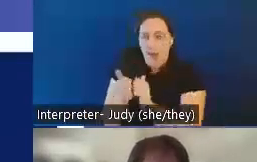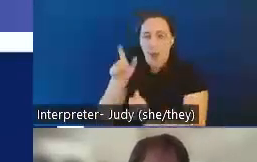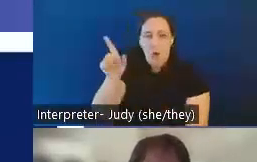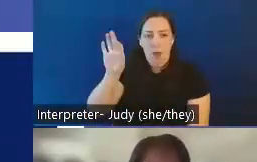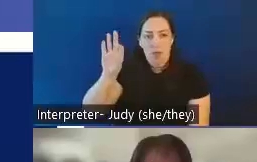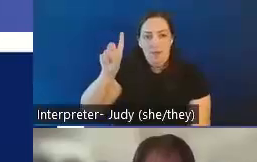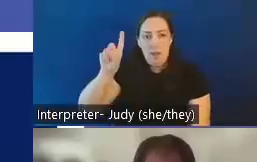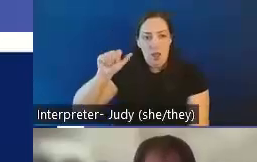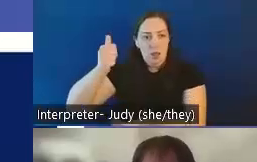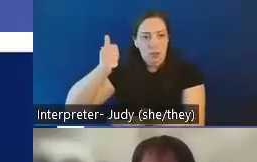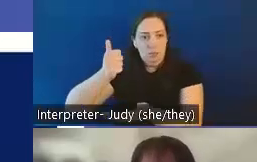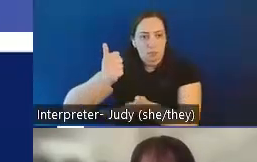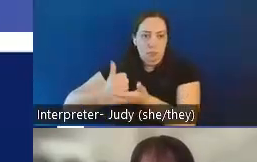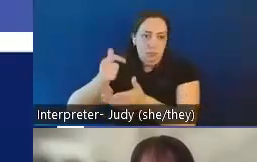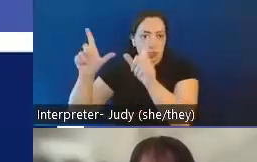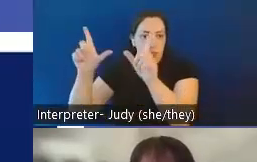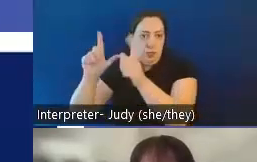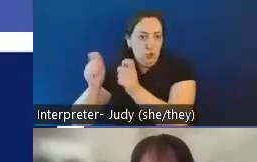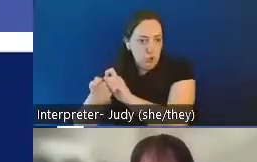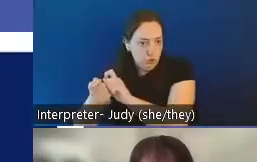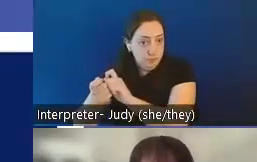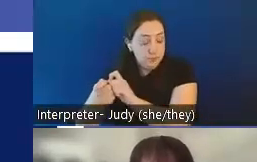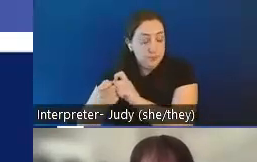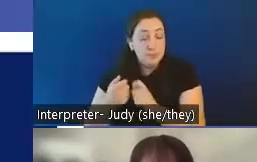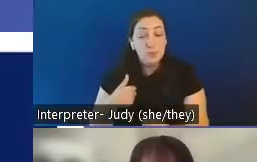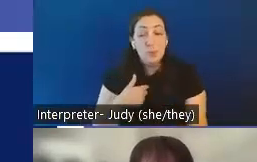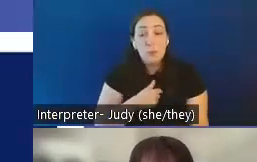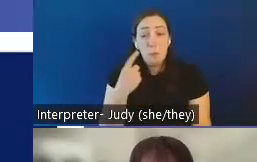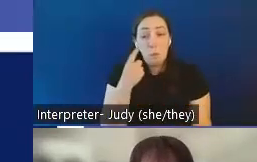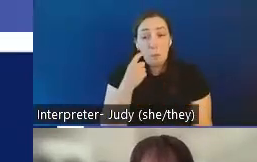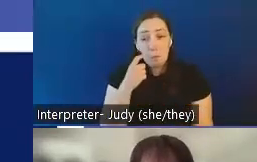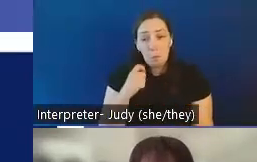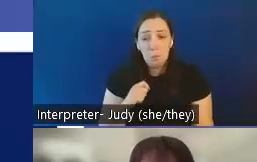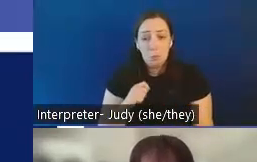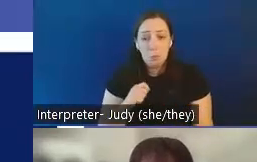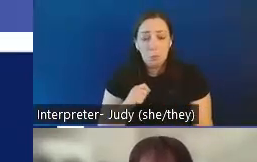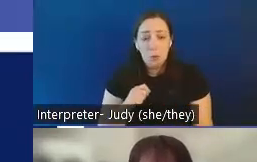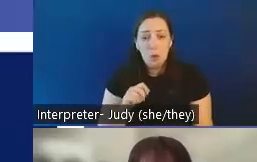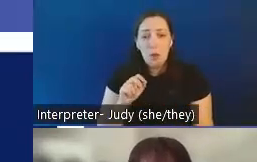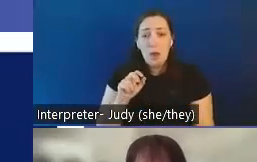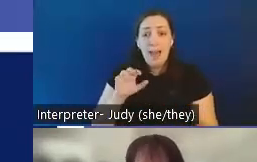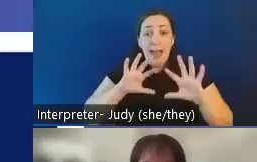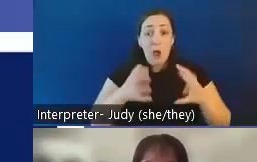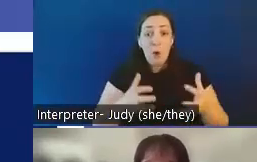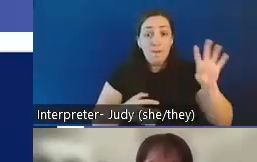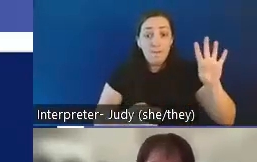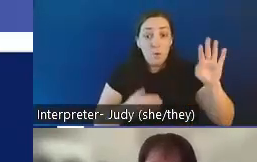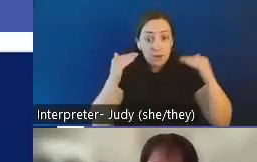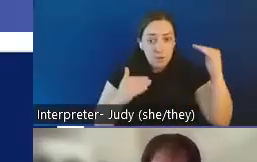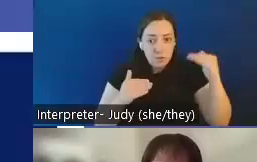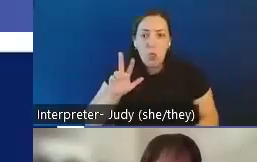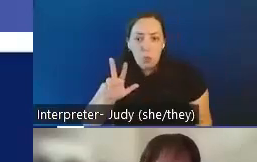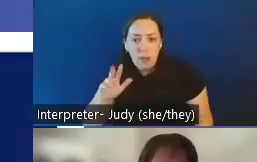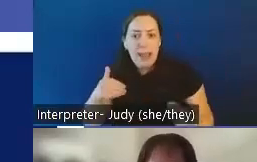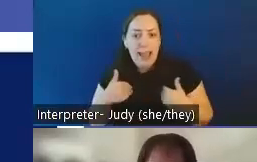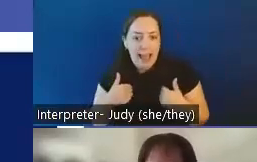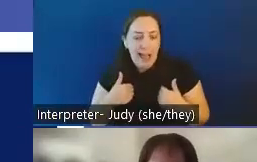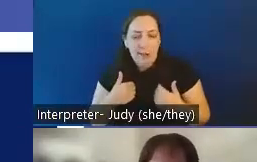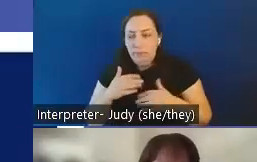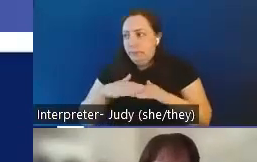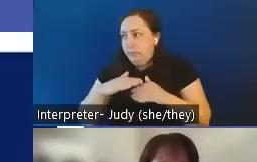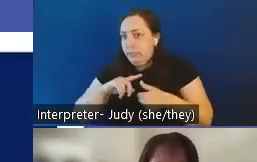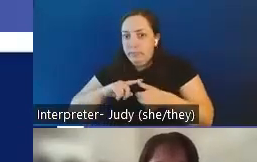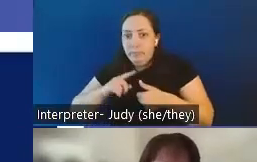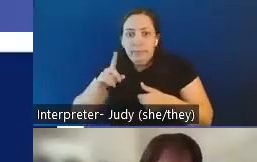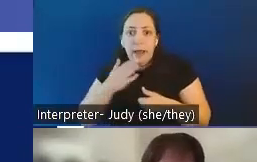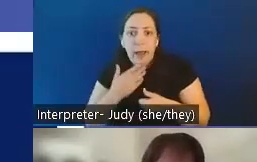FDA. We estimate that probably at least 3 in 4 adults in this country have something like